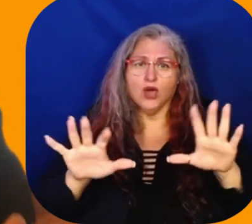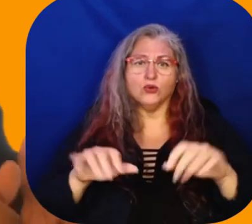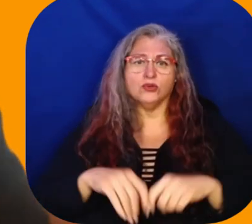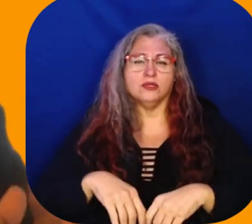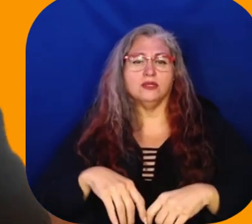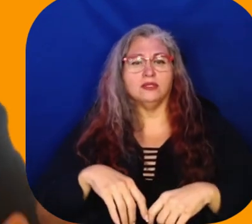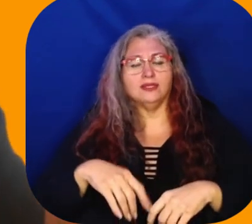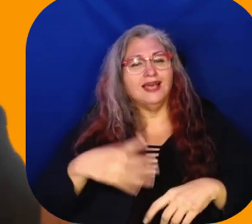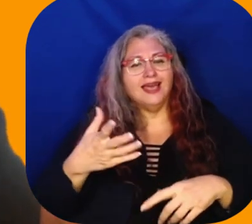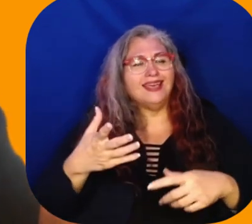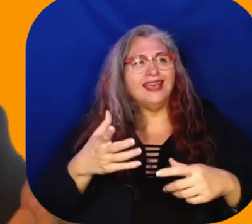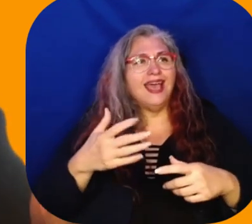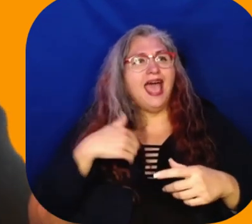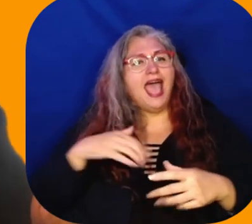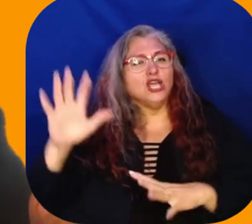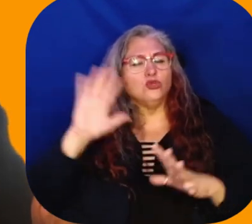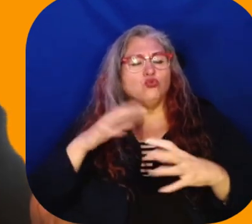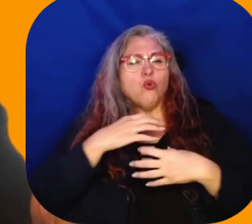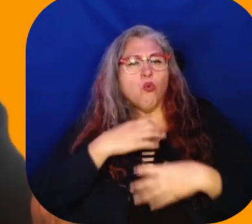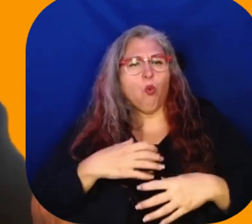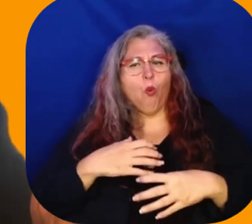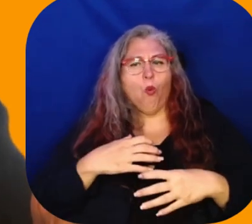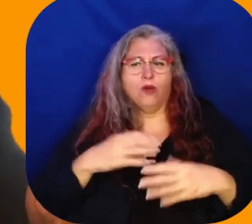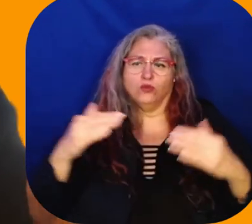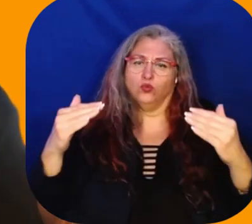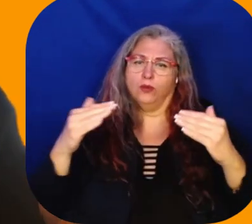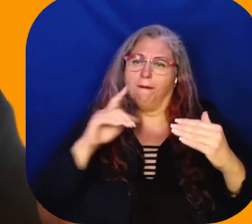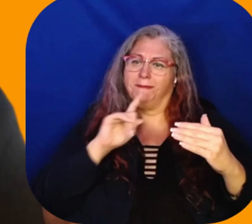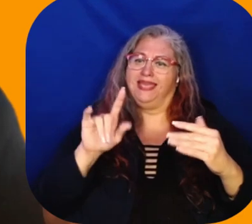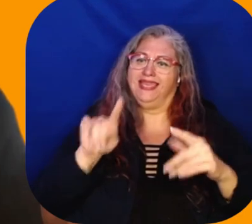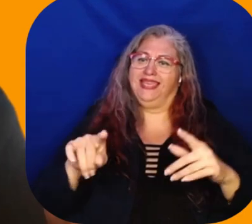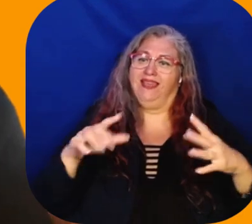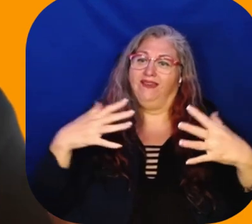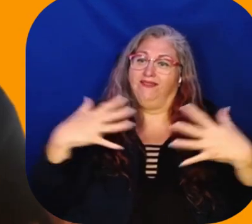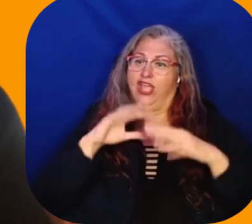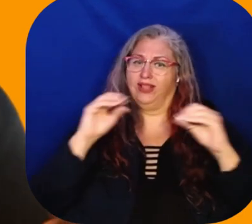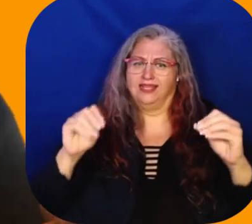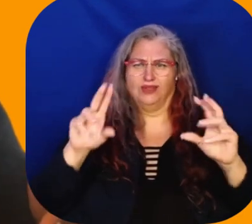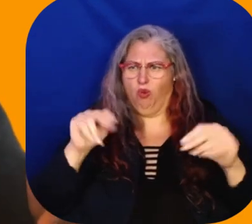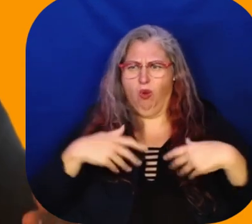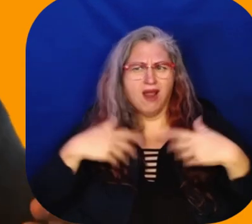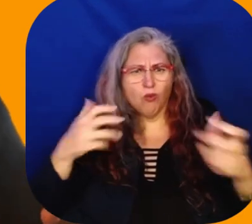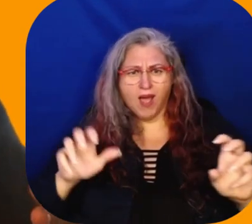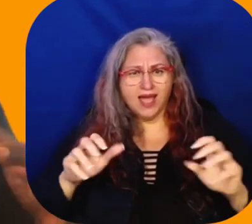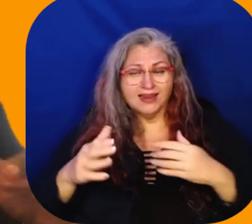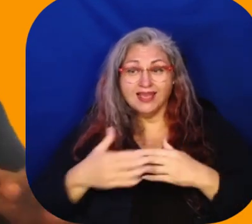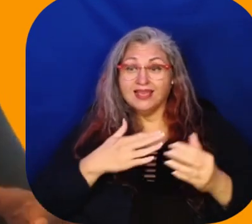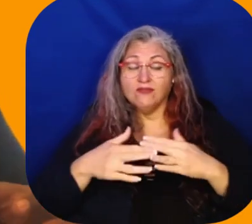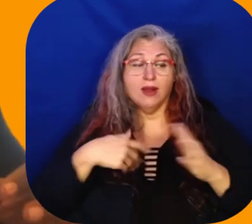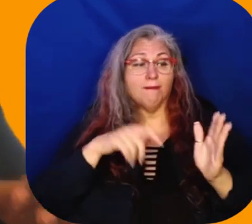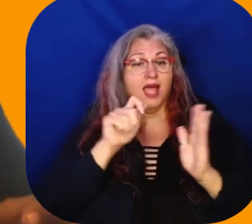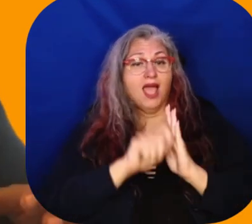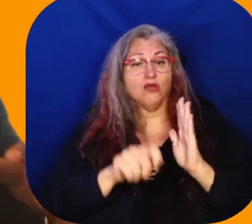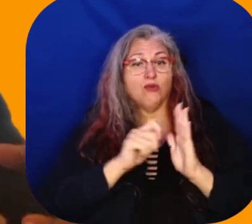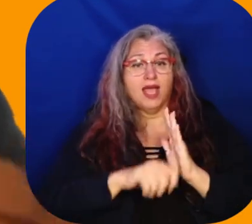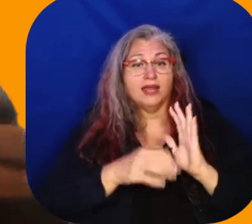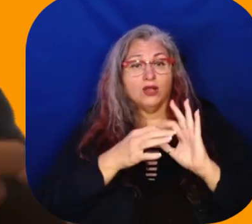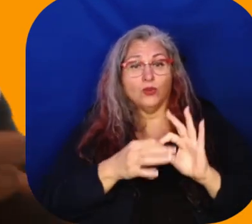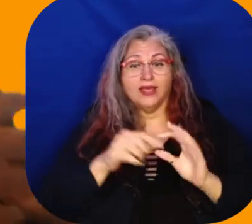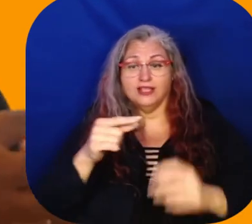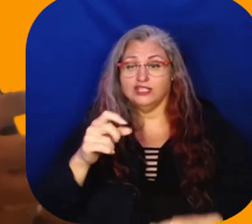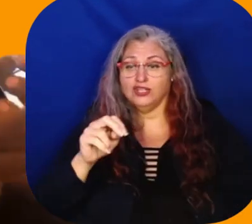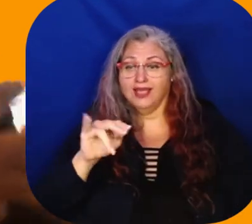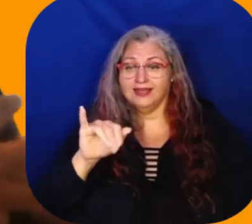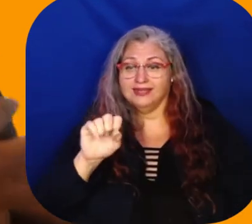I used to want to be that. I don't want to be fearless no more. Even the writing that I've done with Genesis, that we